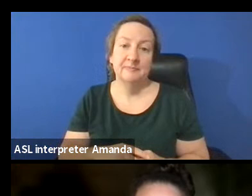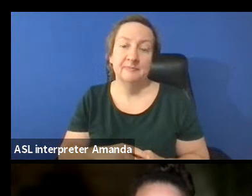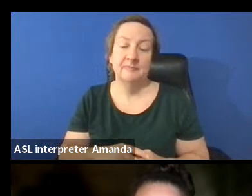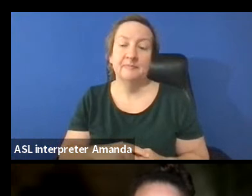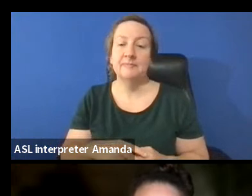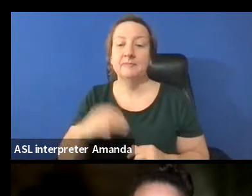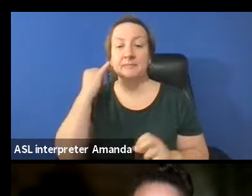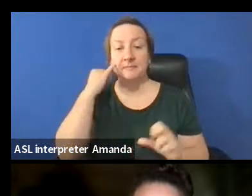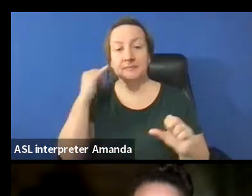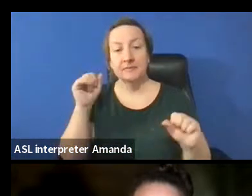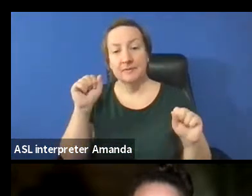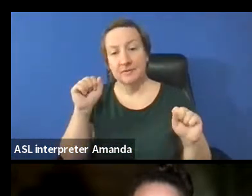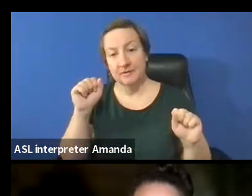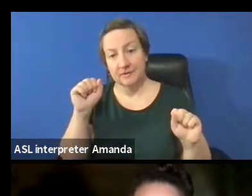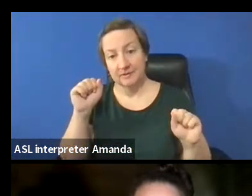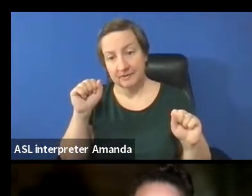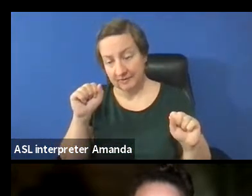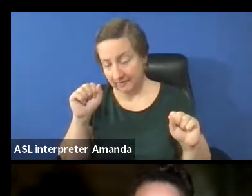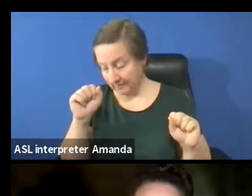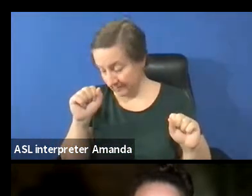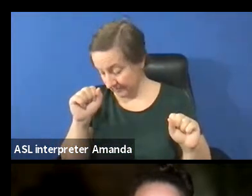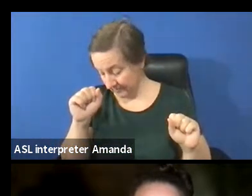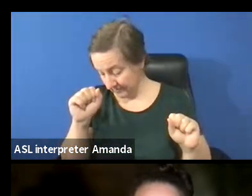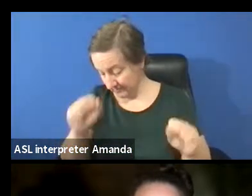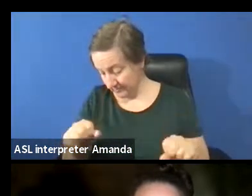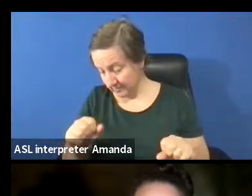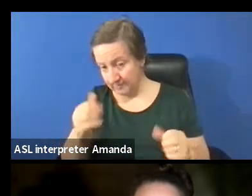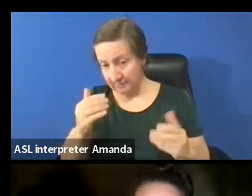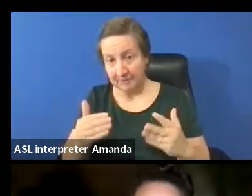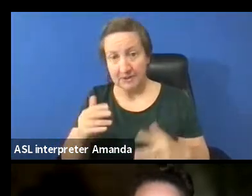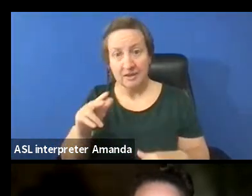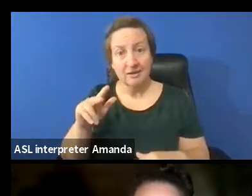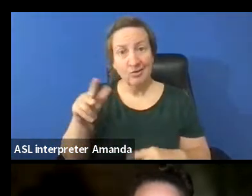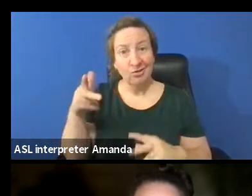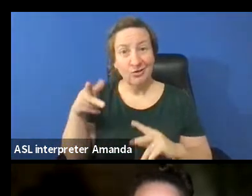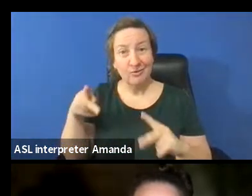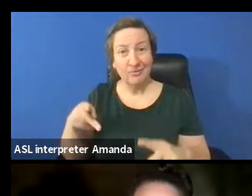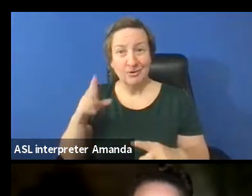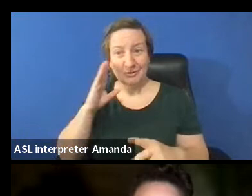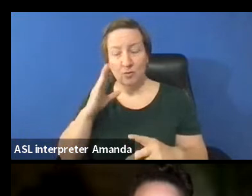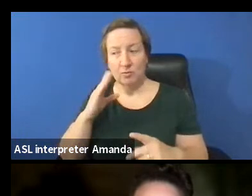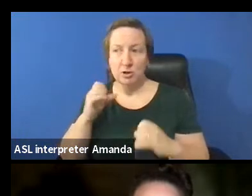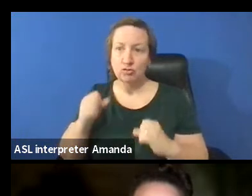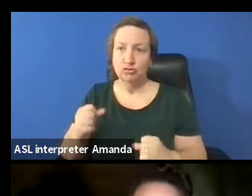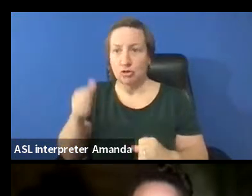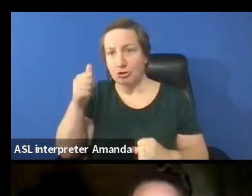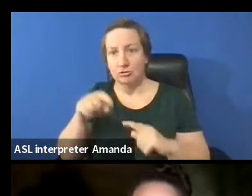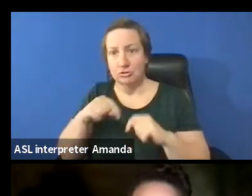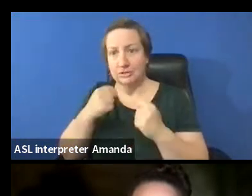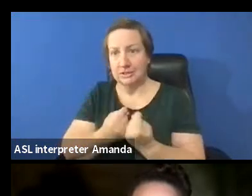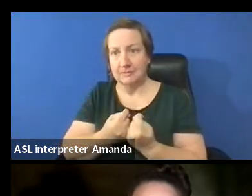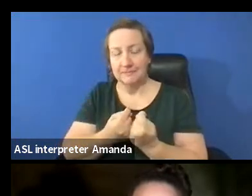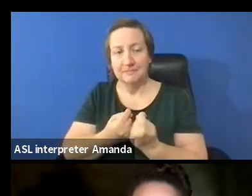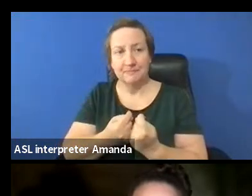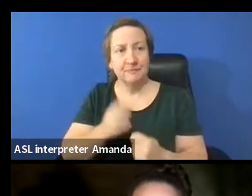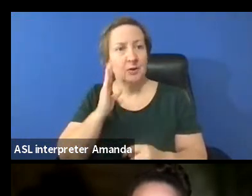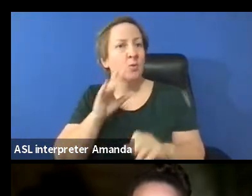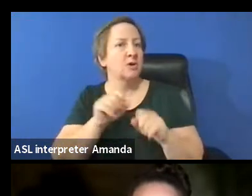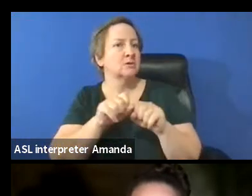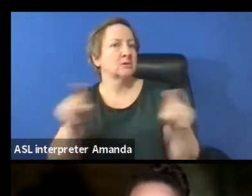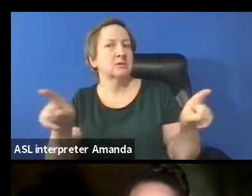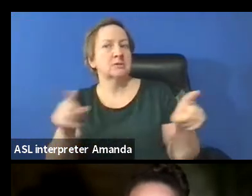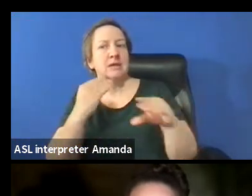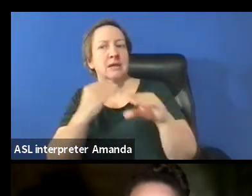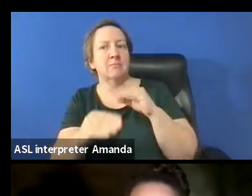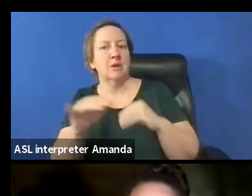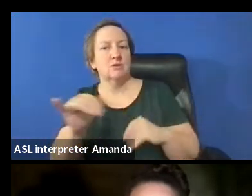If we can just get like a third person, I think that would create a real strong. And we'll send it out. Come on. And we'll send it out an email